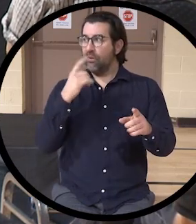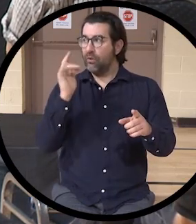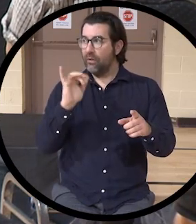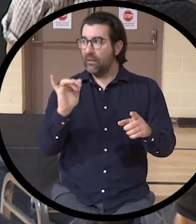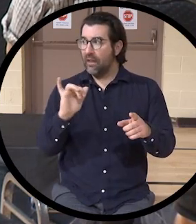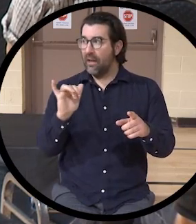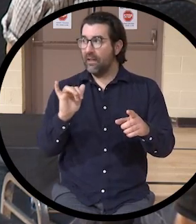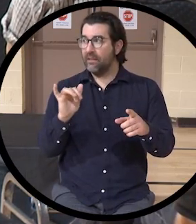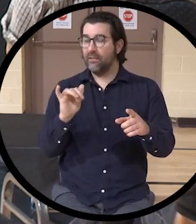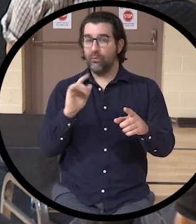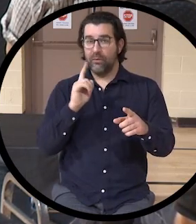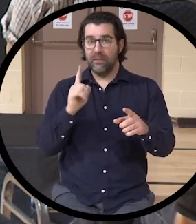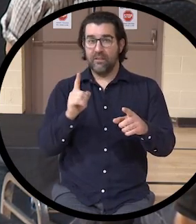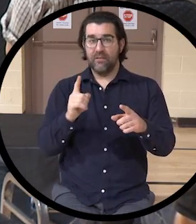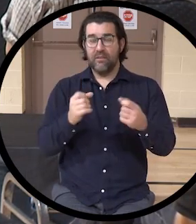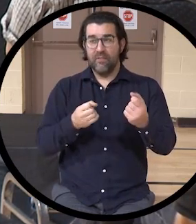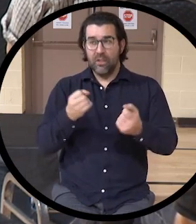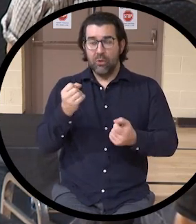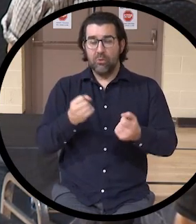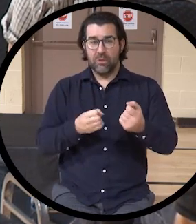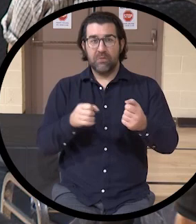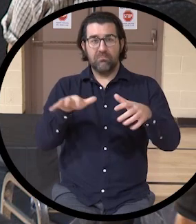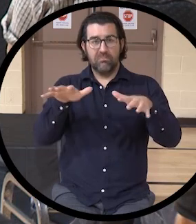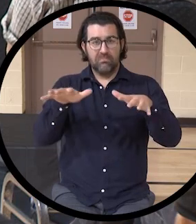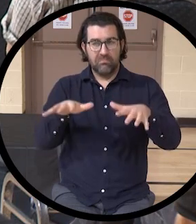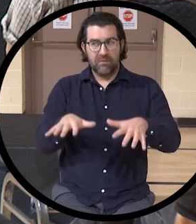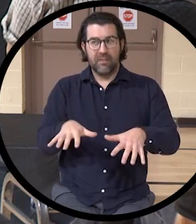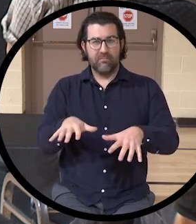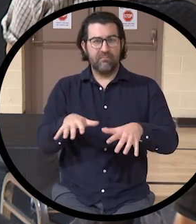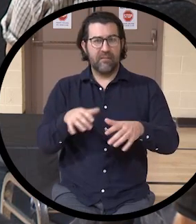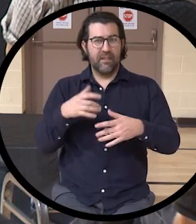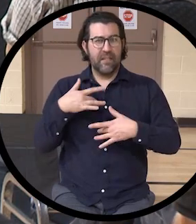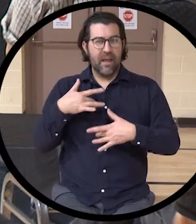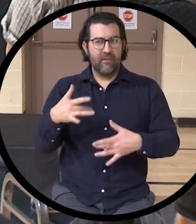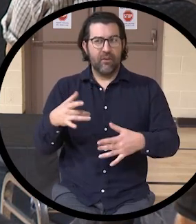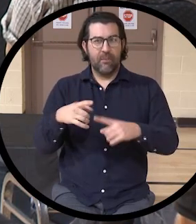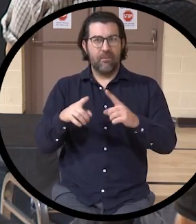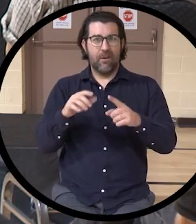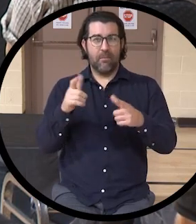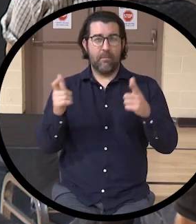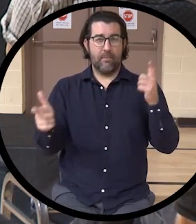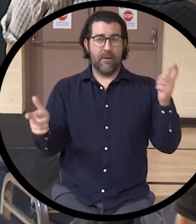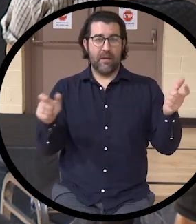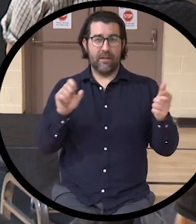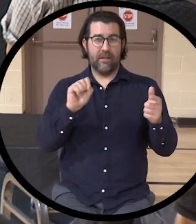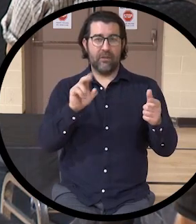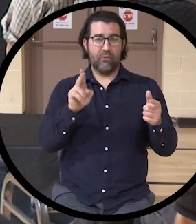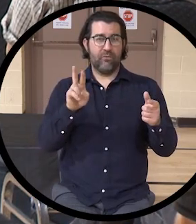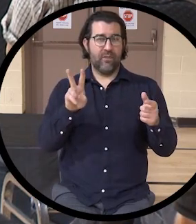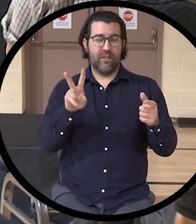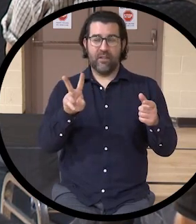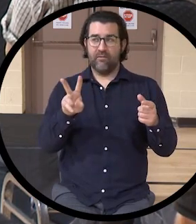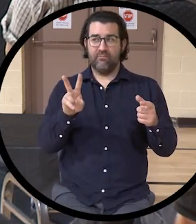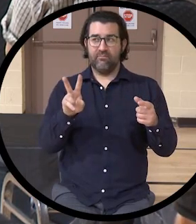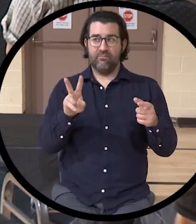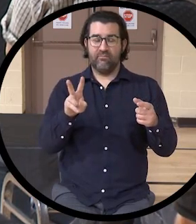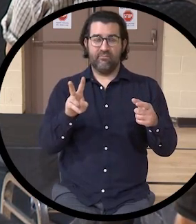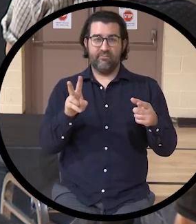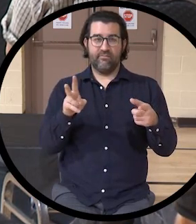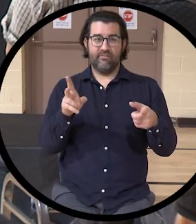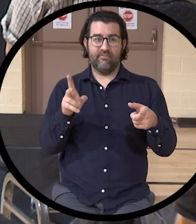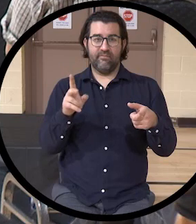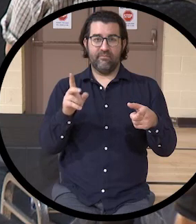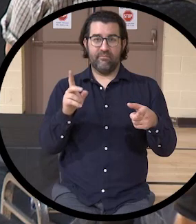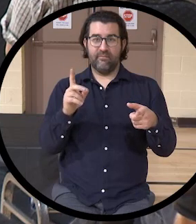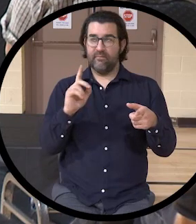does slow vehicles on average, but I think the bigger vehicles like SUVs, it doesn't appear, at least anecdotally,